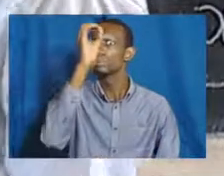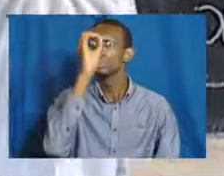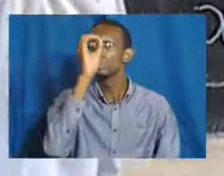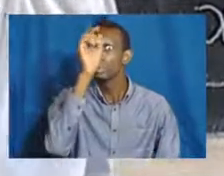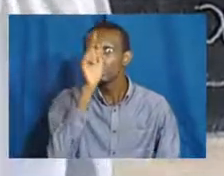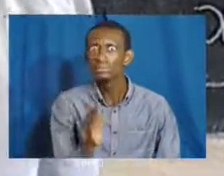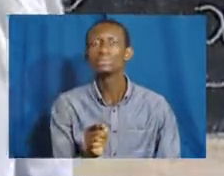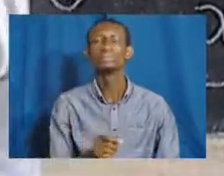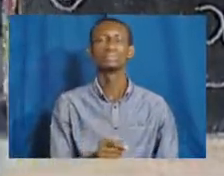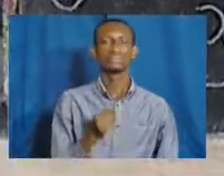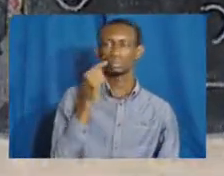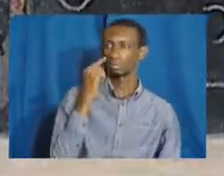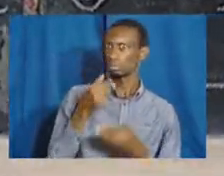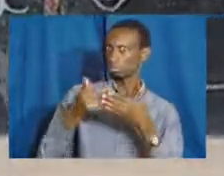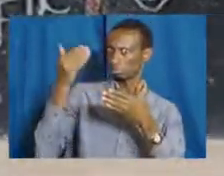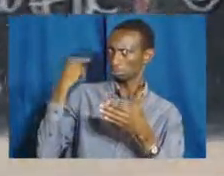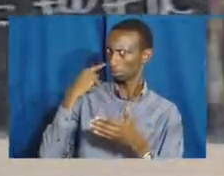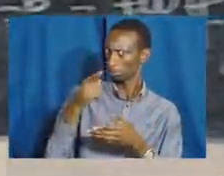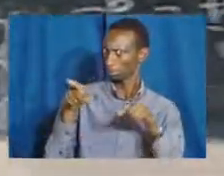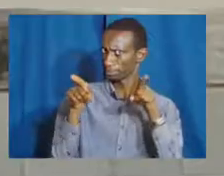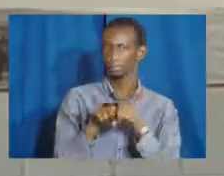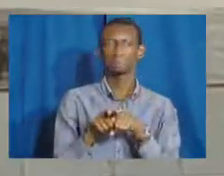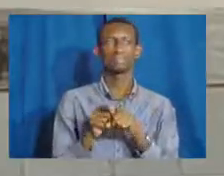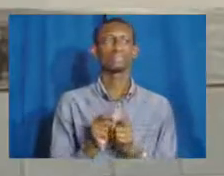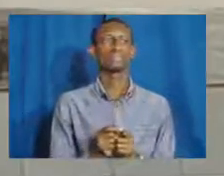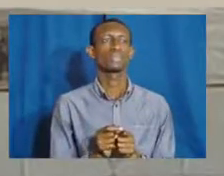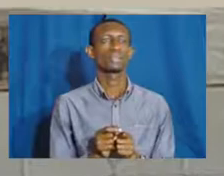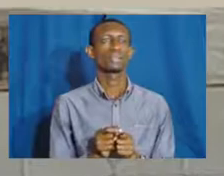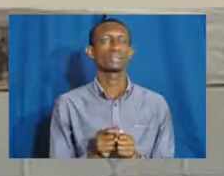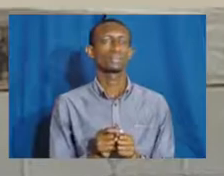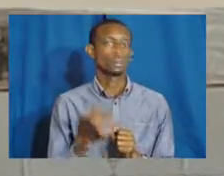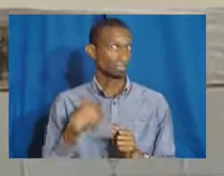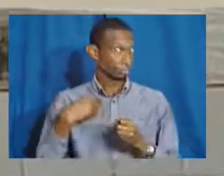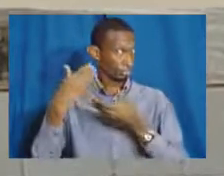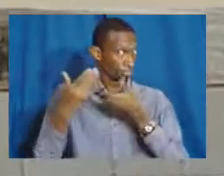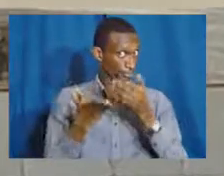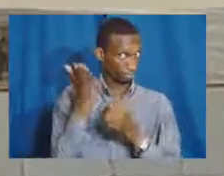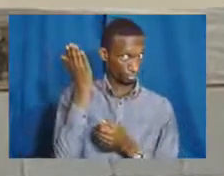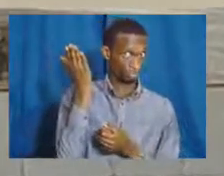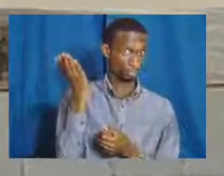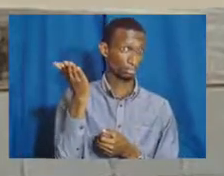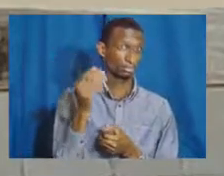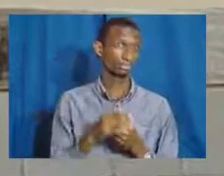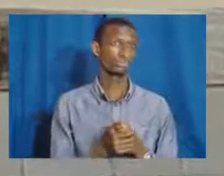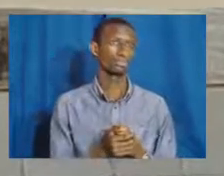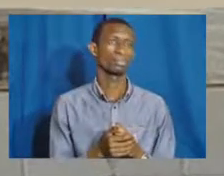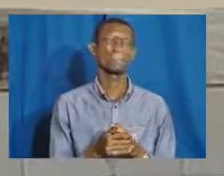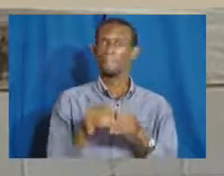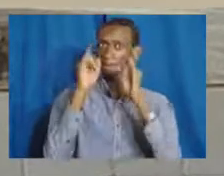before. The last case of our discussion is when